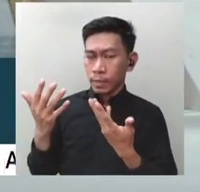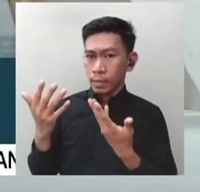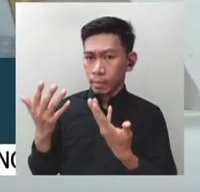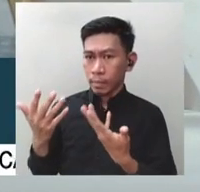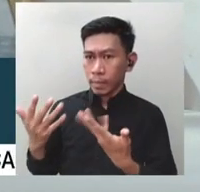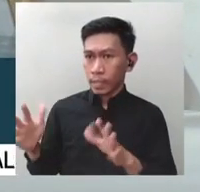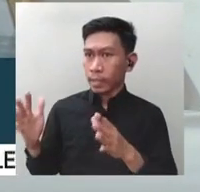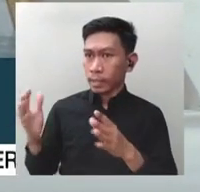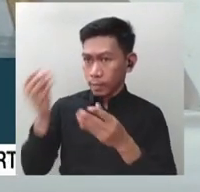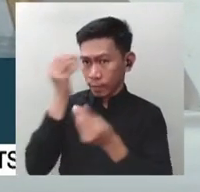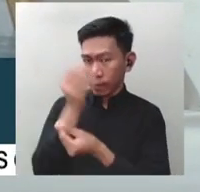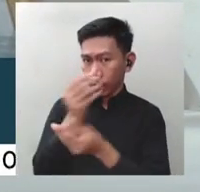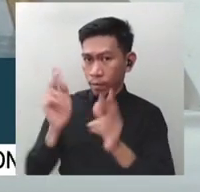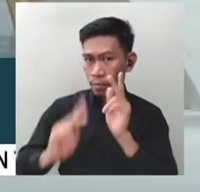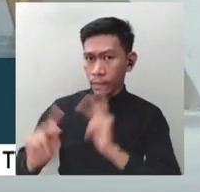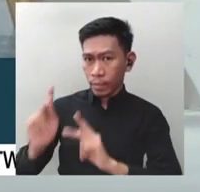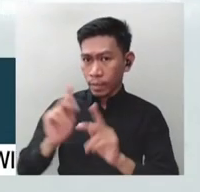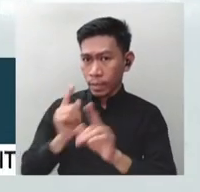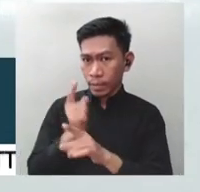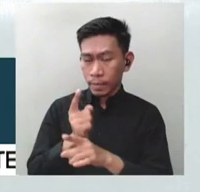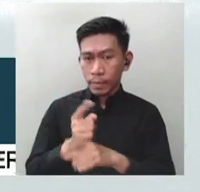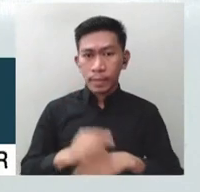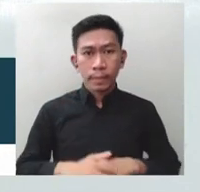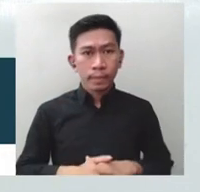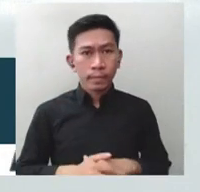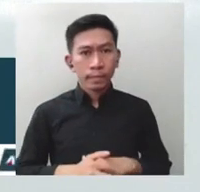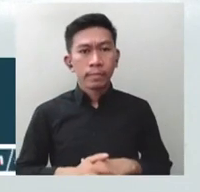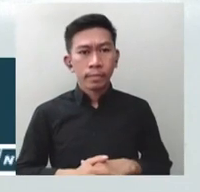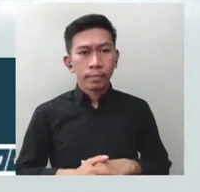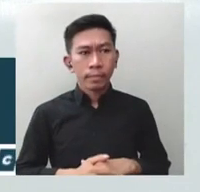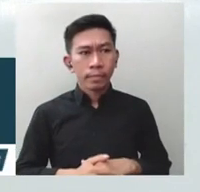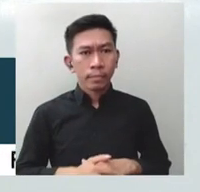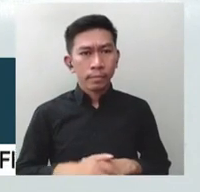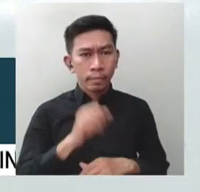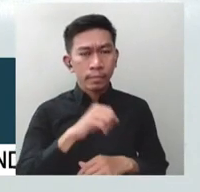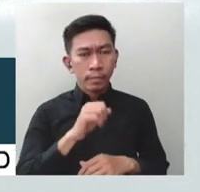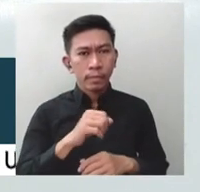So they've been made public already. All right. Yes, ma'am. The documents